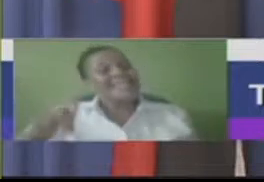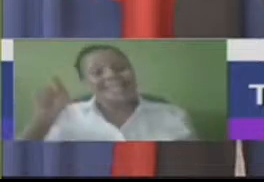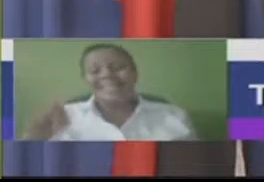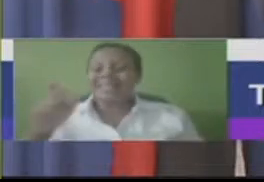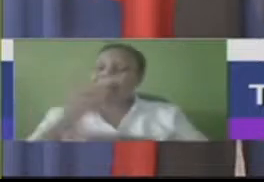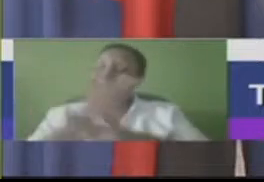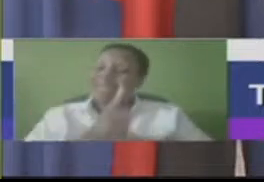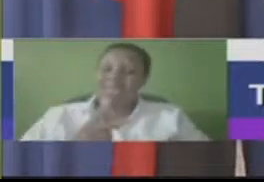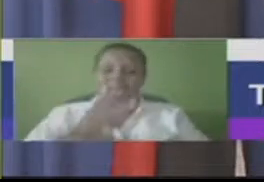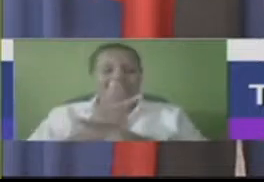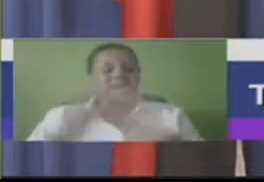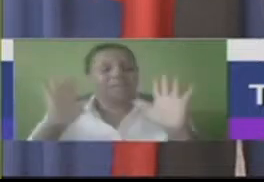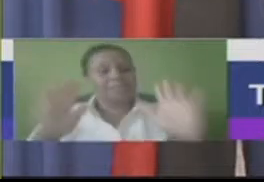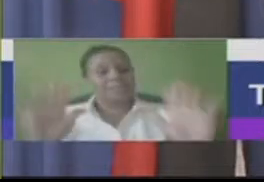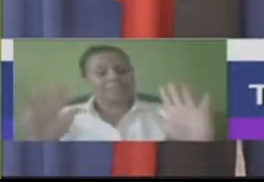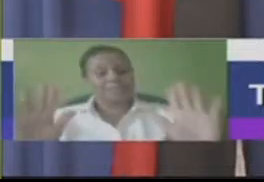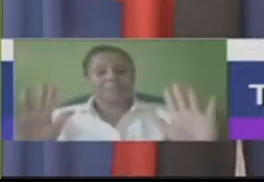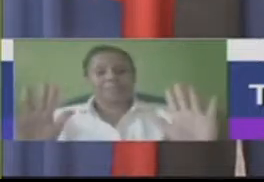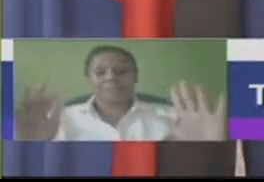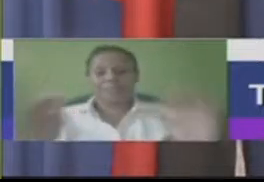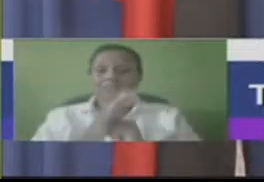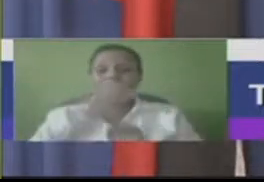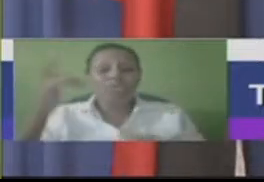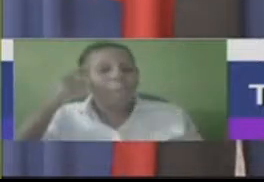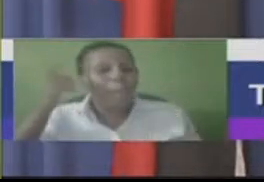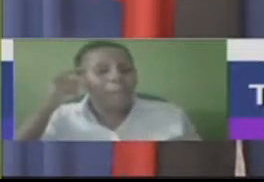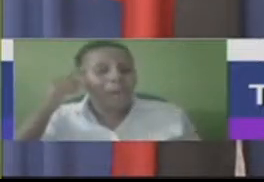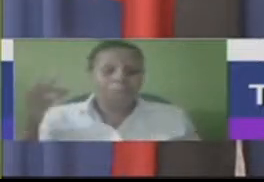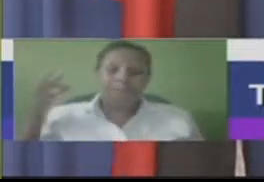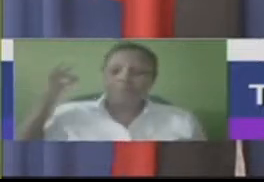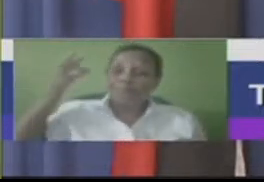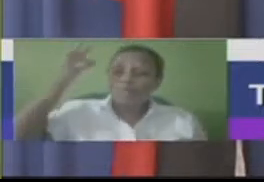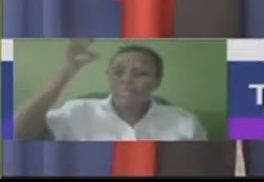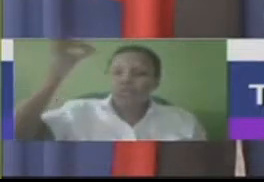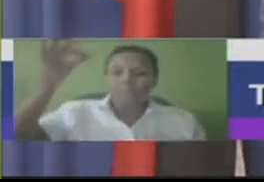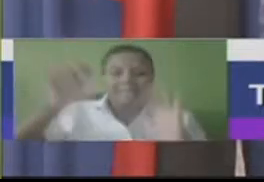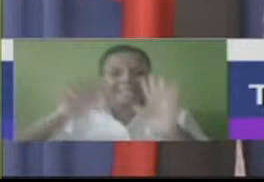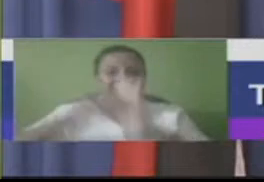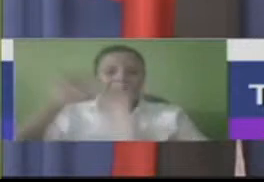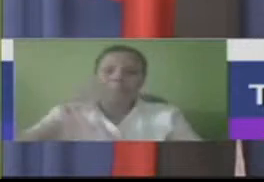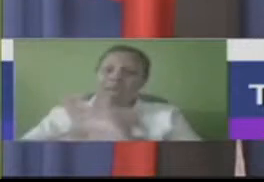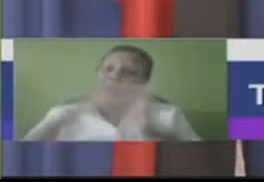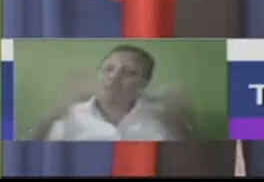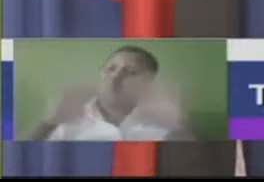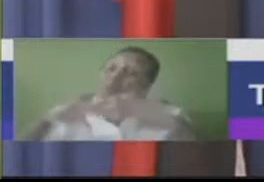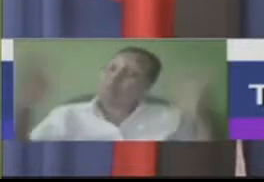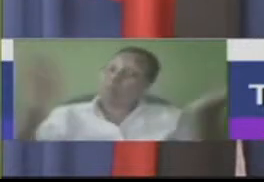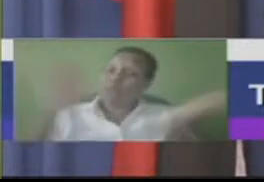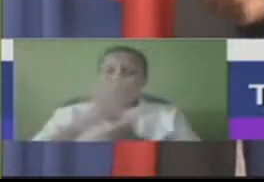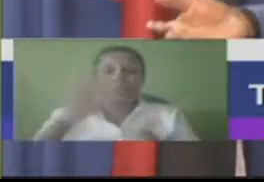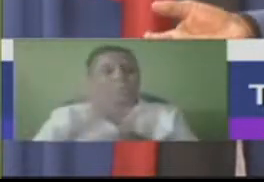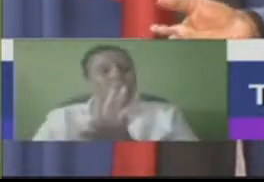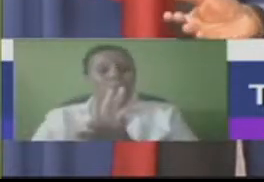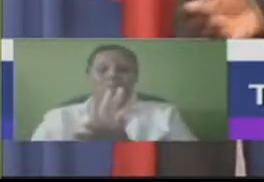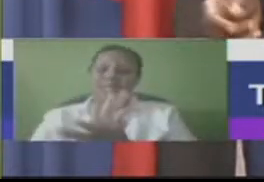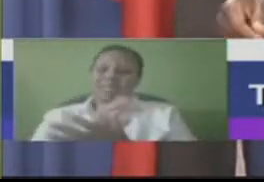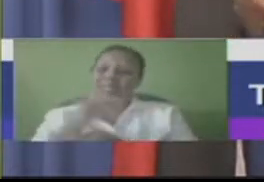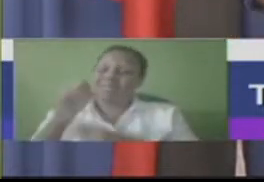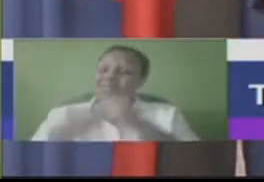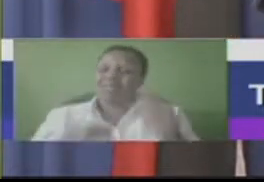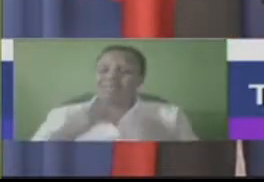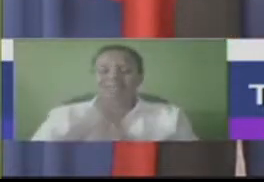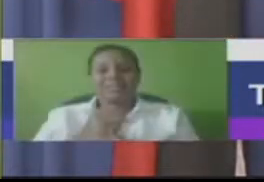September, the opening of the school year. By that time, from what I've said to you in the last few weeks and today, our vaccination program should